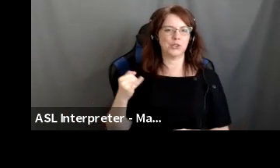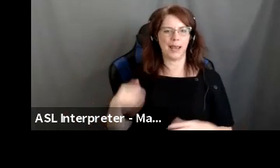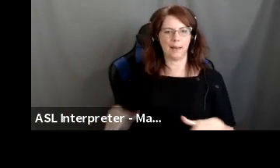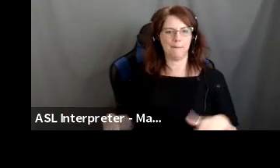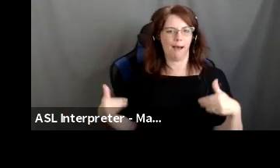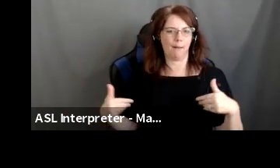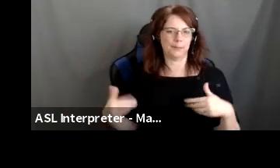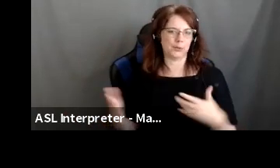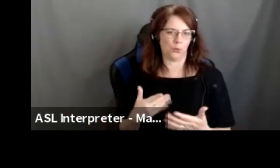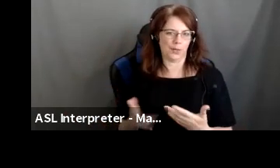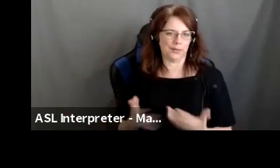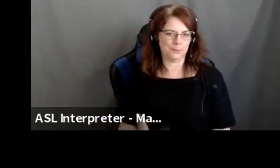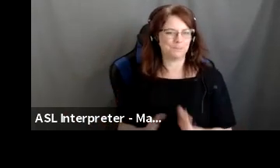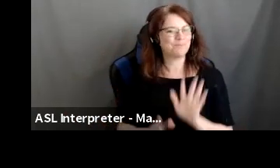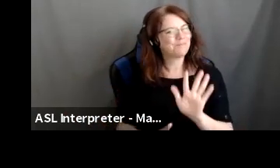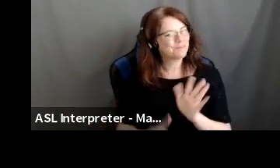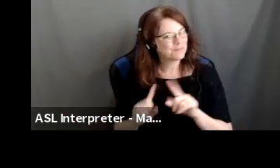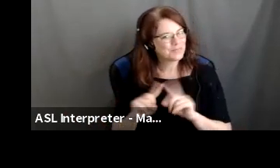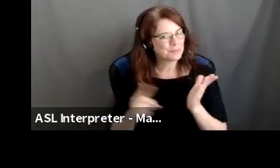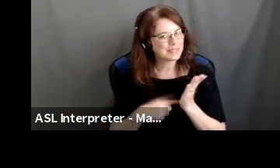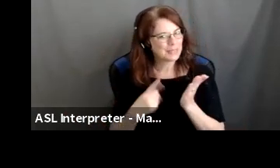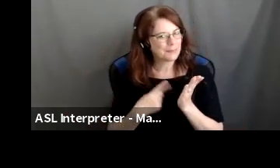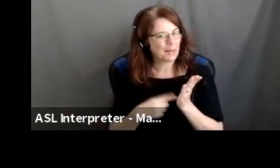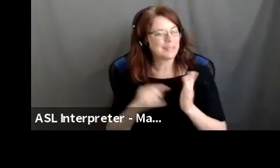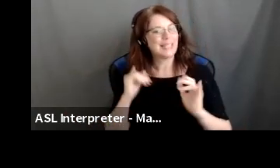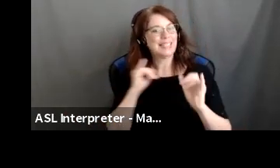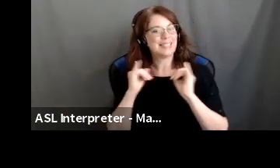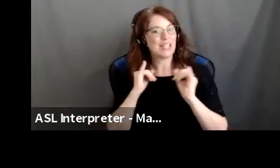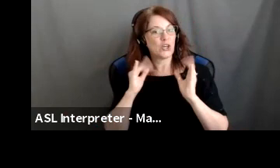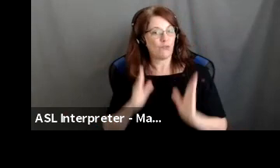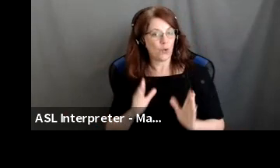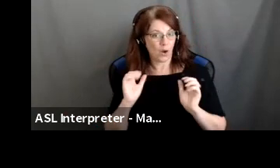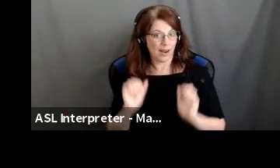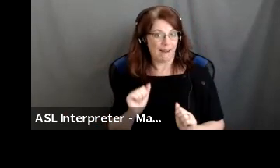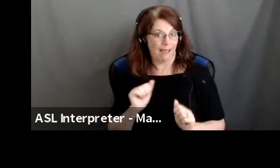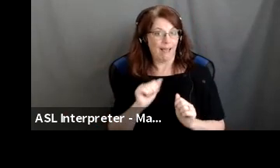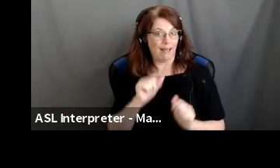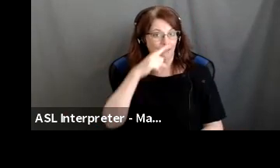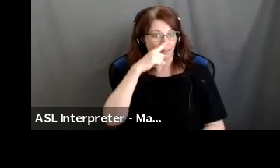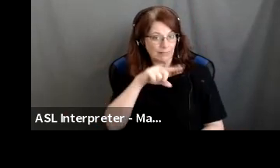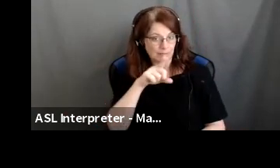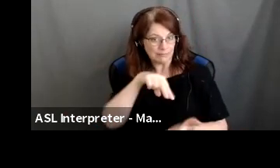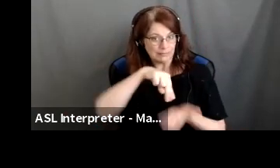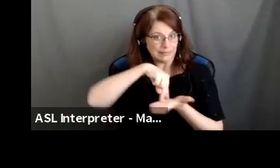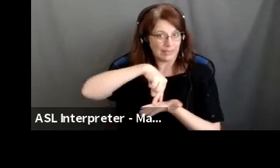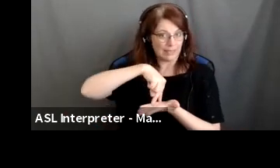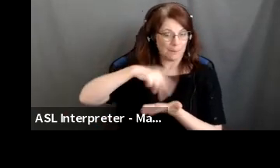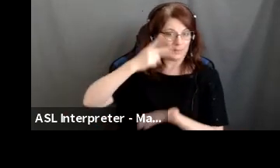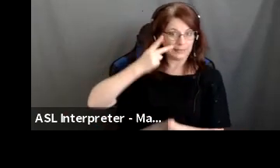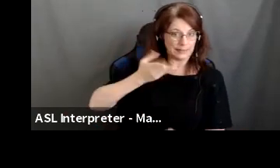whatnot. But sometimes that the interviewer can ask for you to stand up and